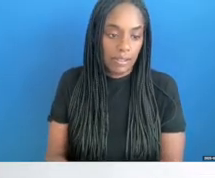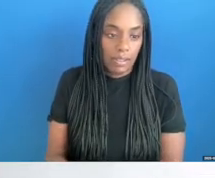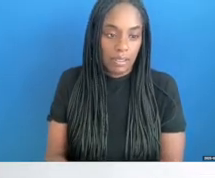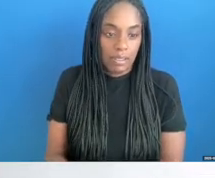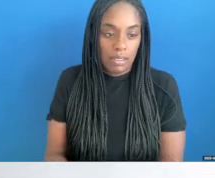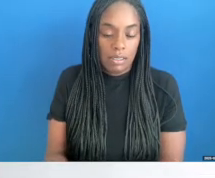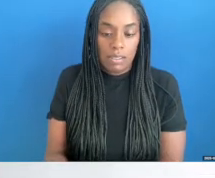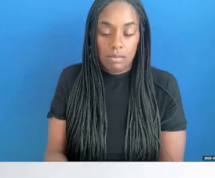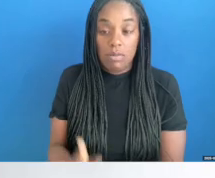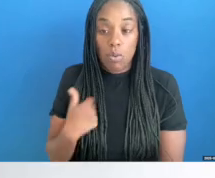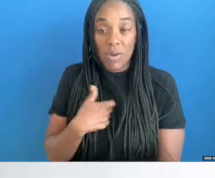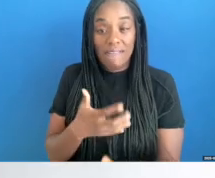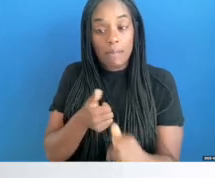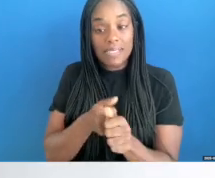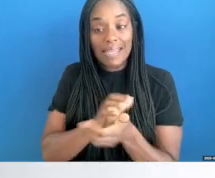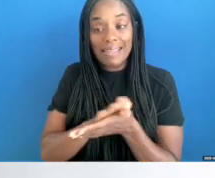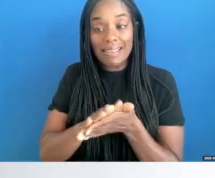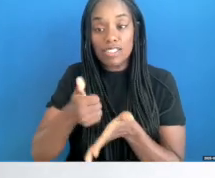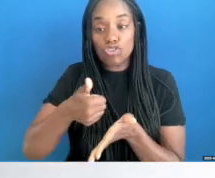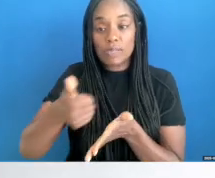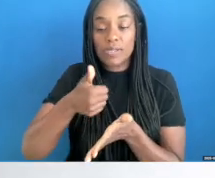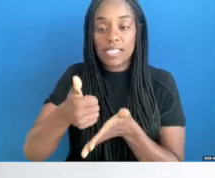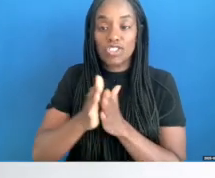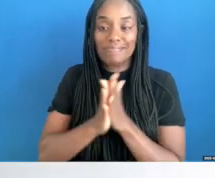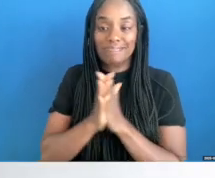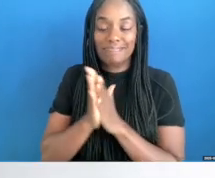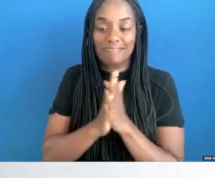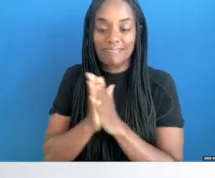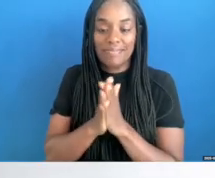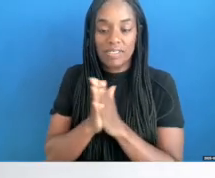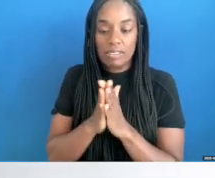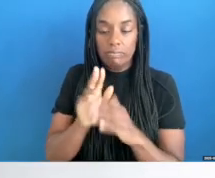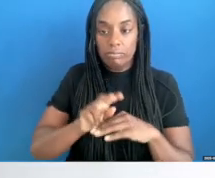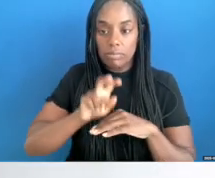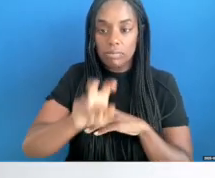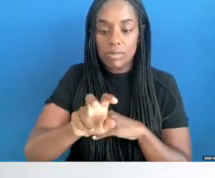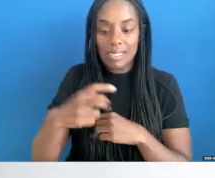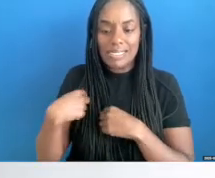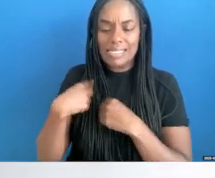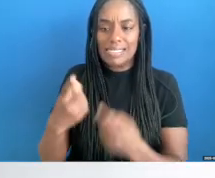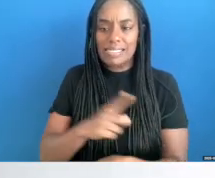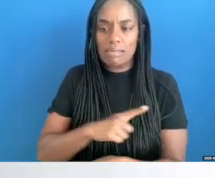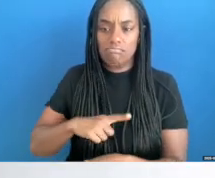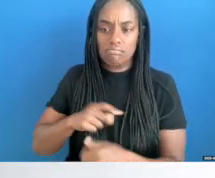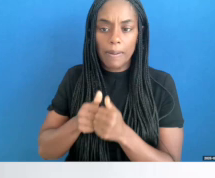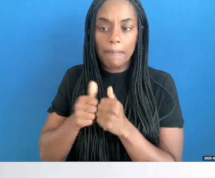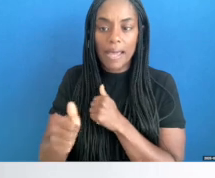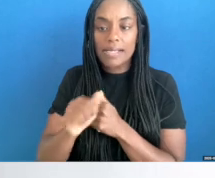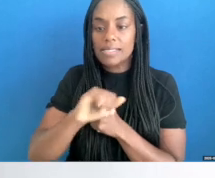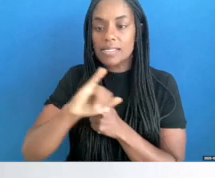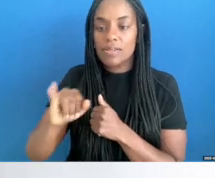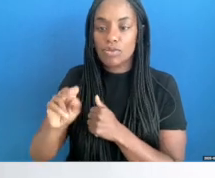We've updated the Clean Transportation Incentive Appropriations since the legislature passed the June 15th